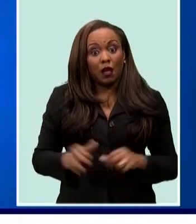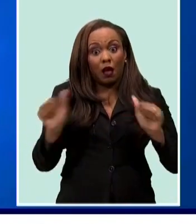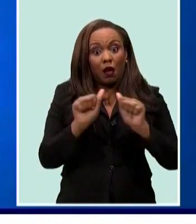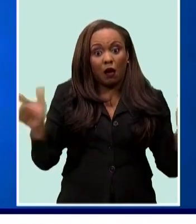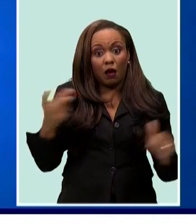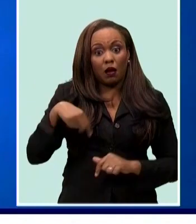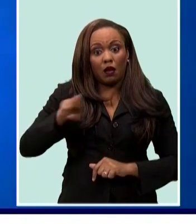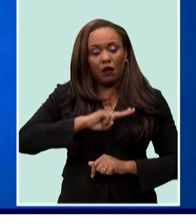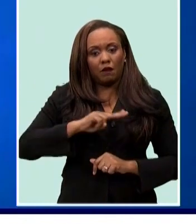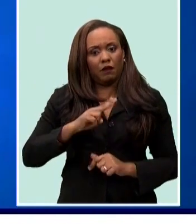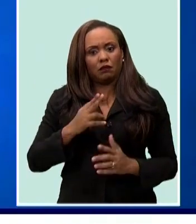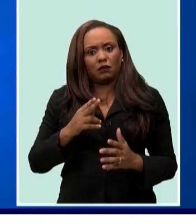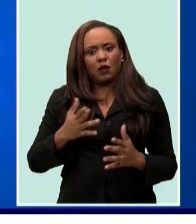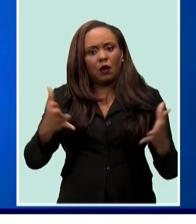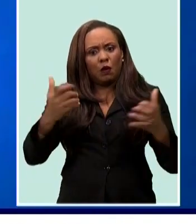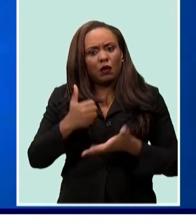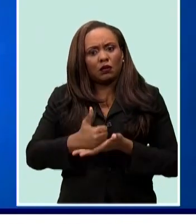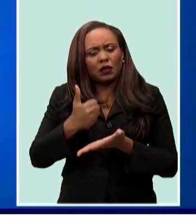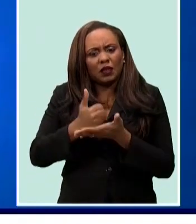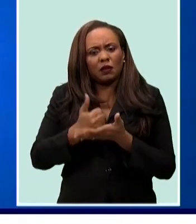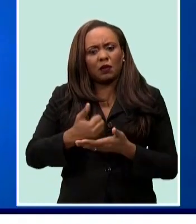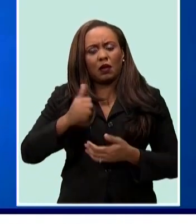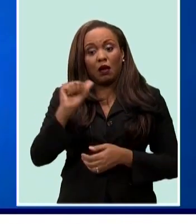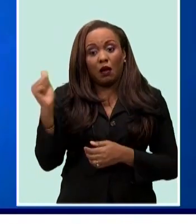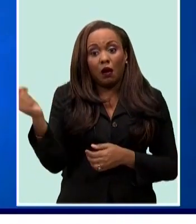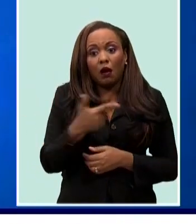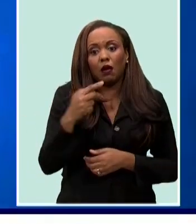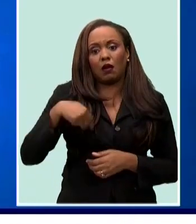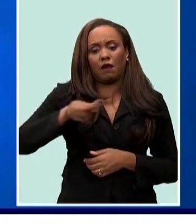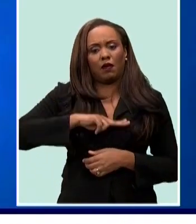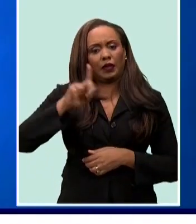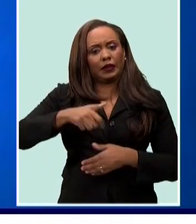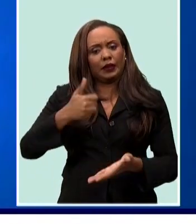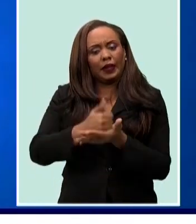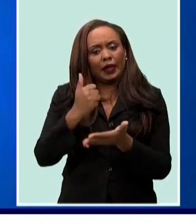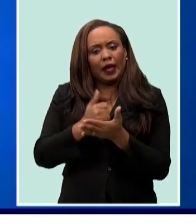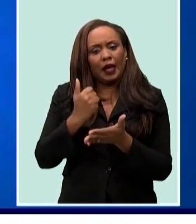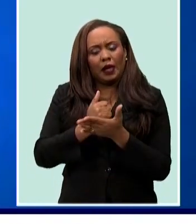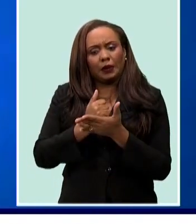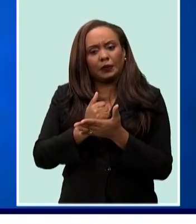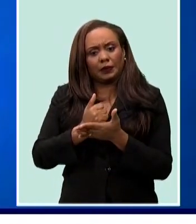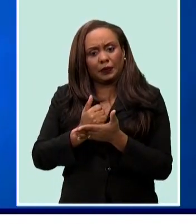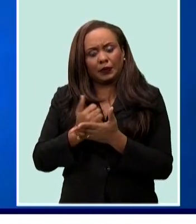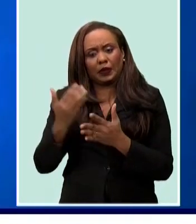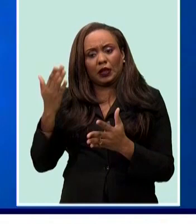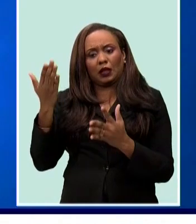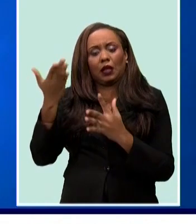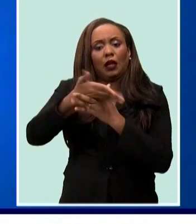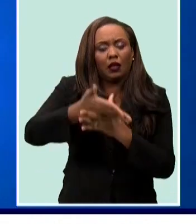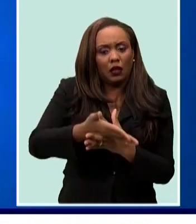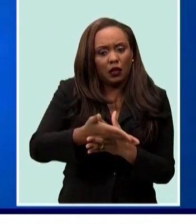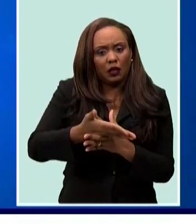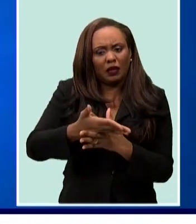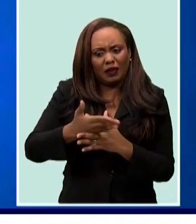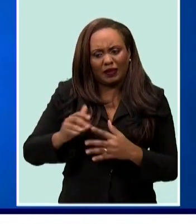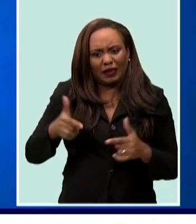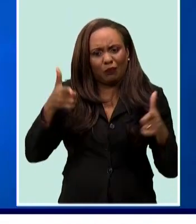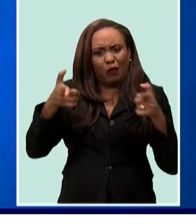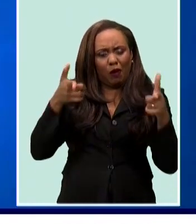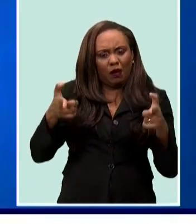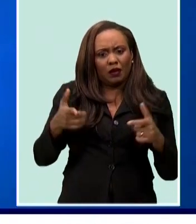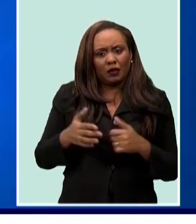vested interest in helping to root this out. Now, that may cause some of us to